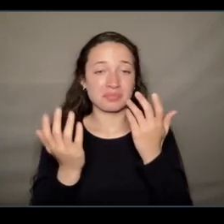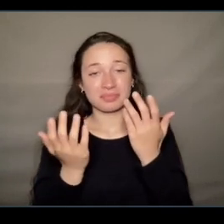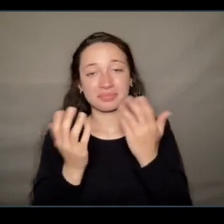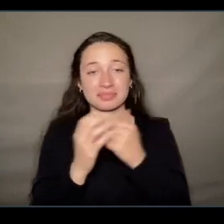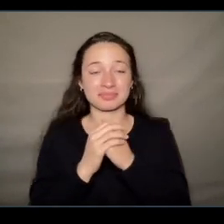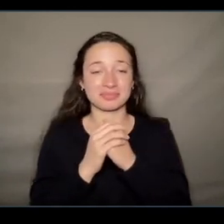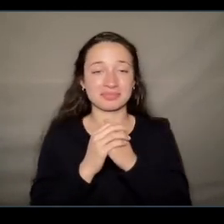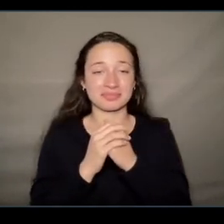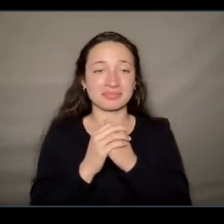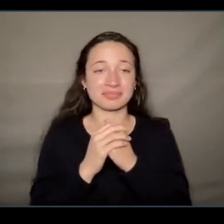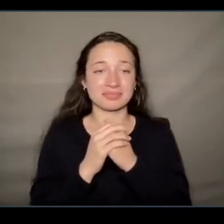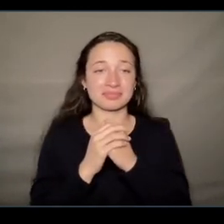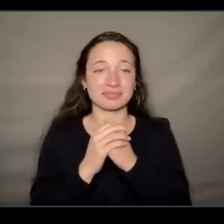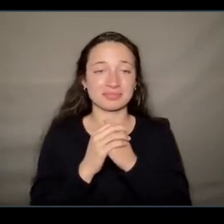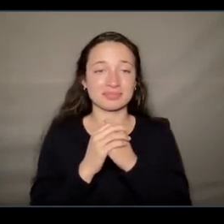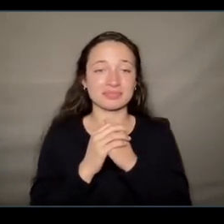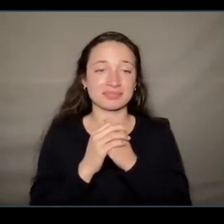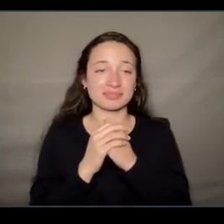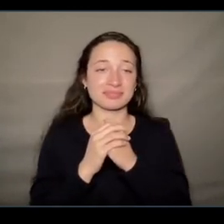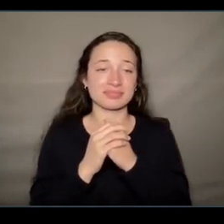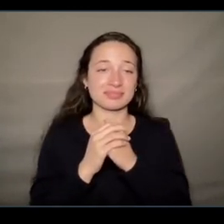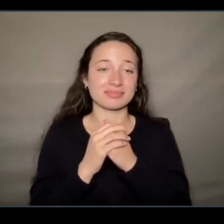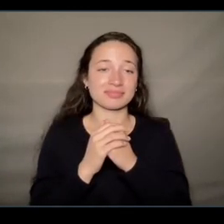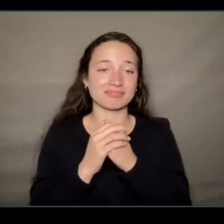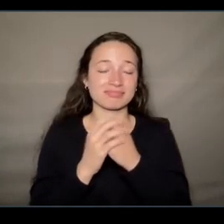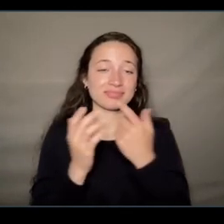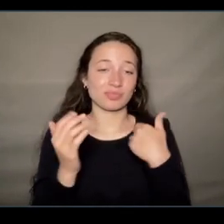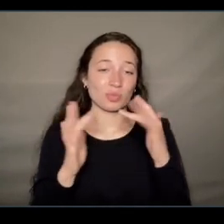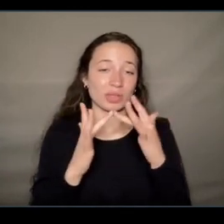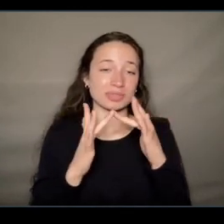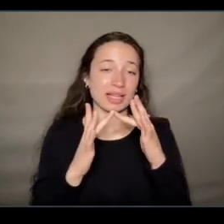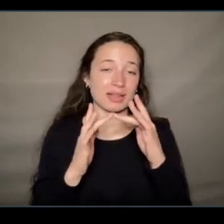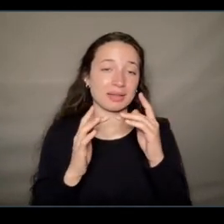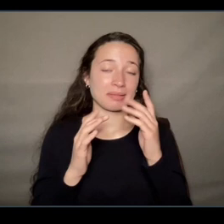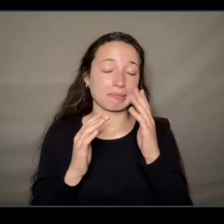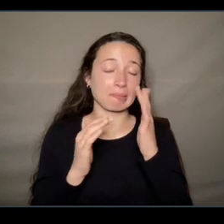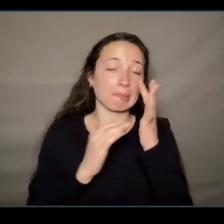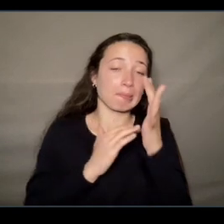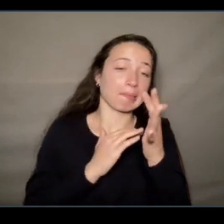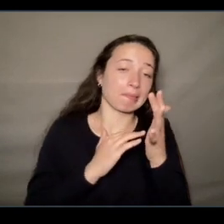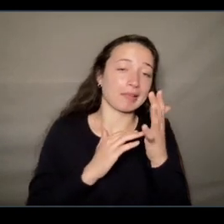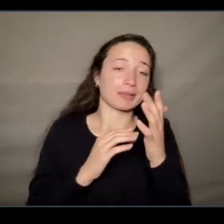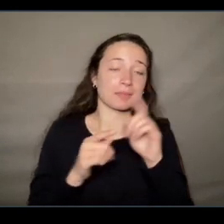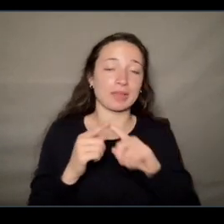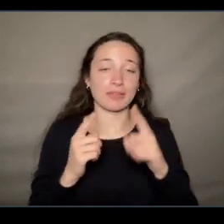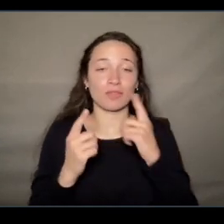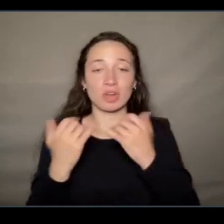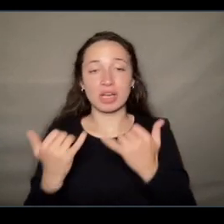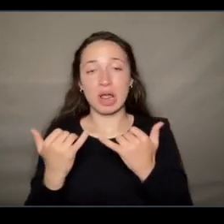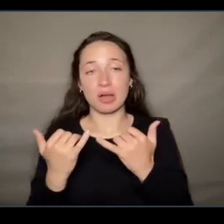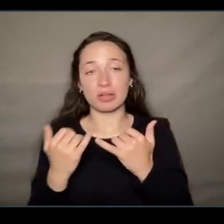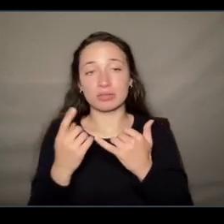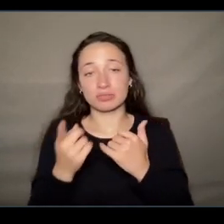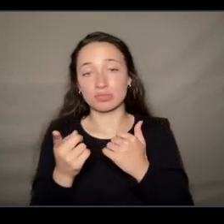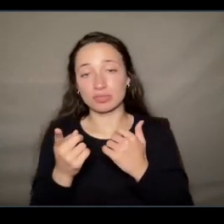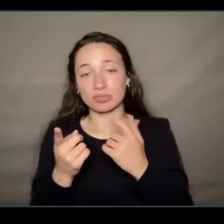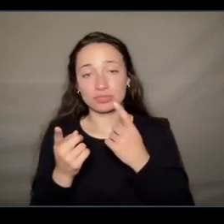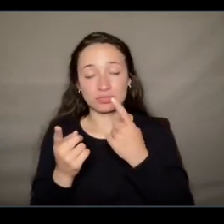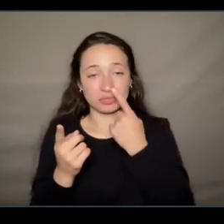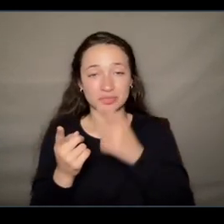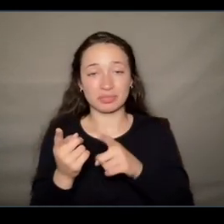email, I am hoping to have a website in the not too distant future, but for